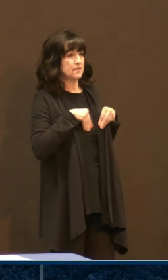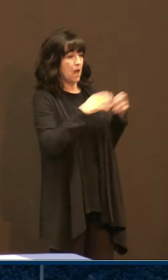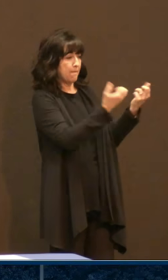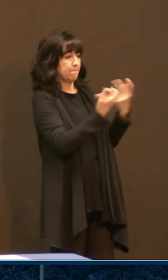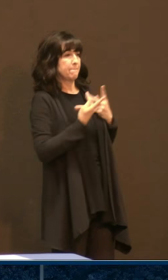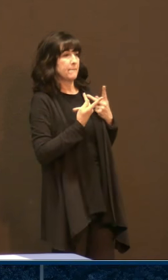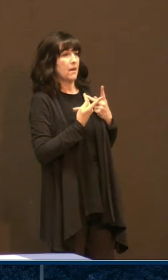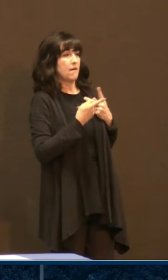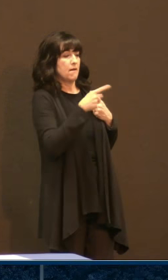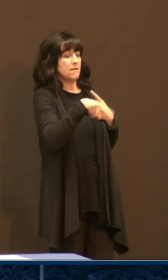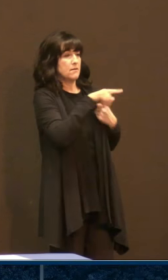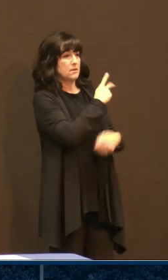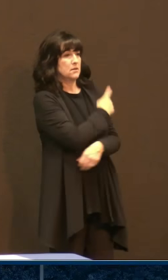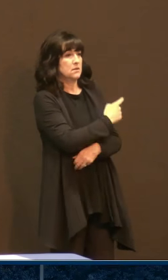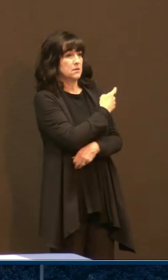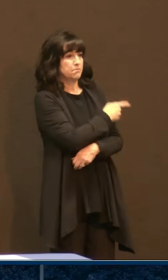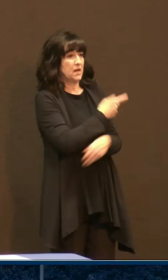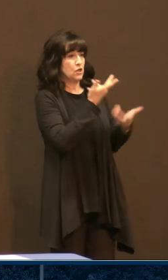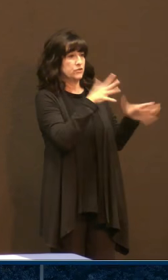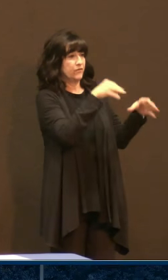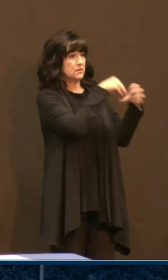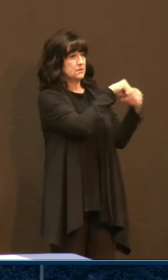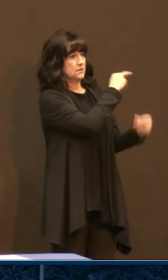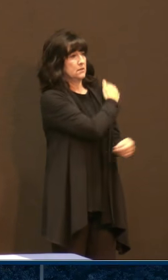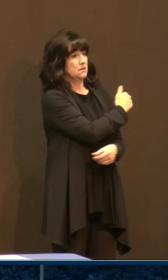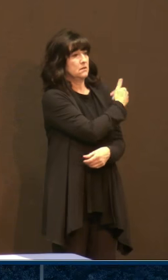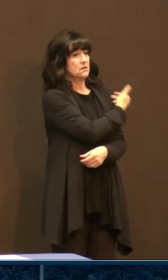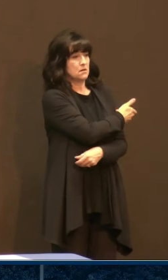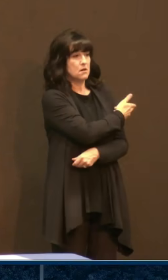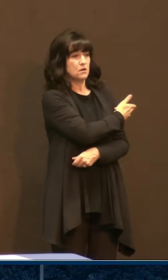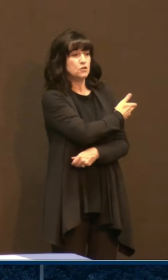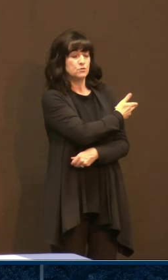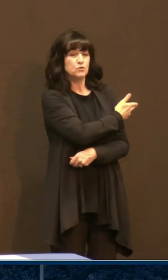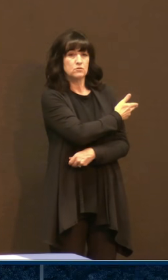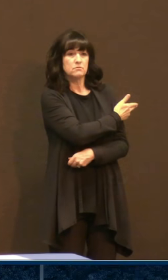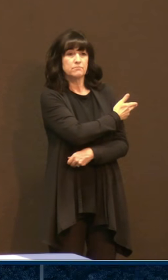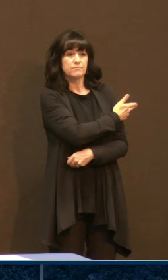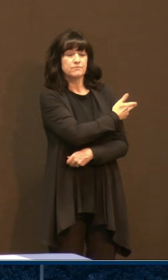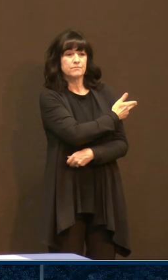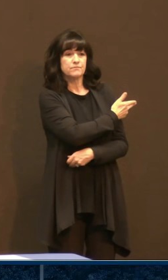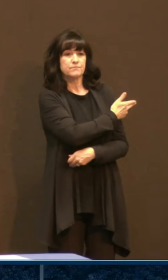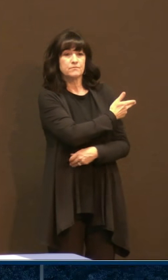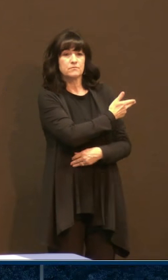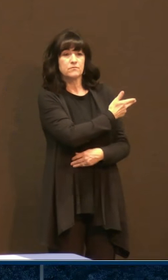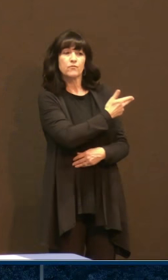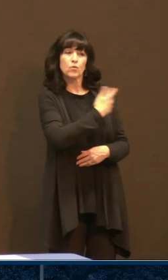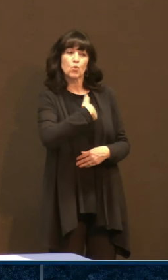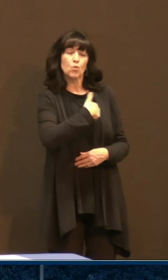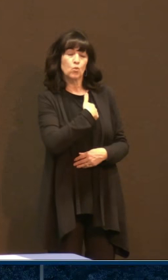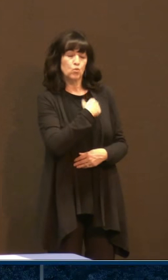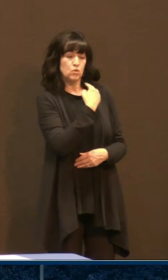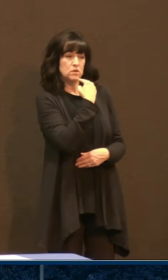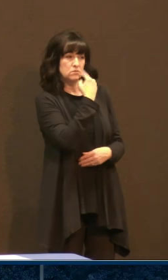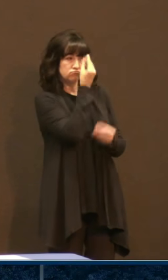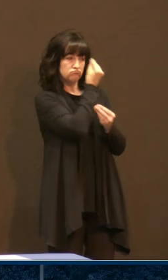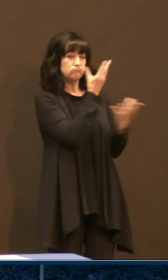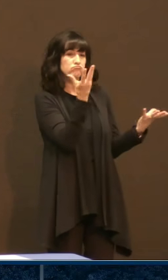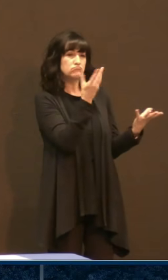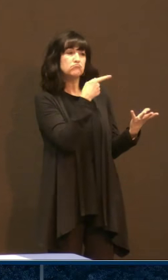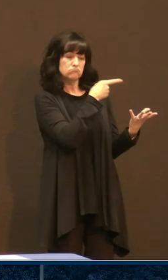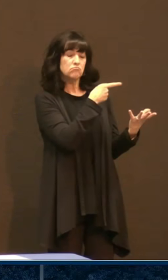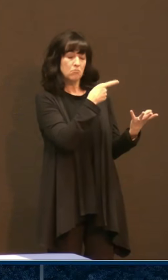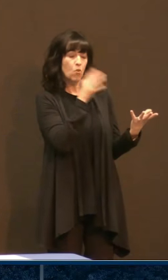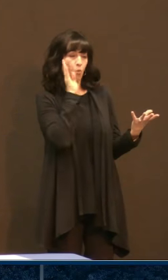homes, and of course hesitancy on our part, making sure that the other patients would be protected as they move back